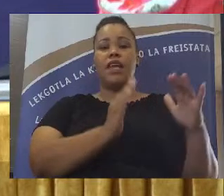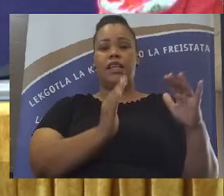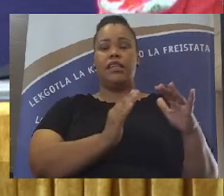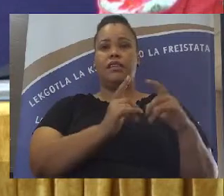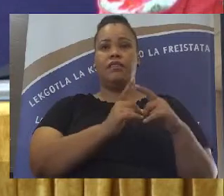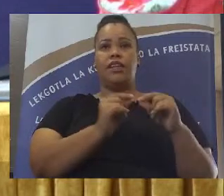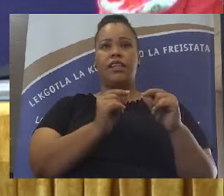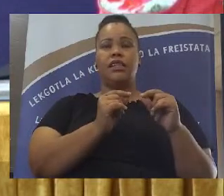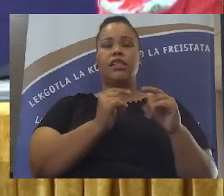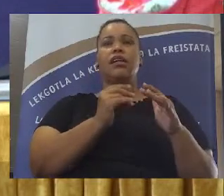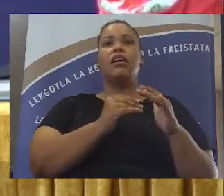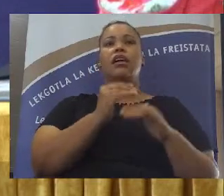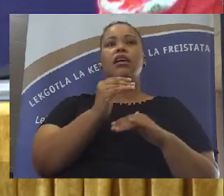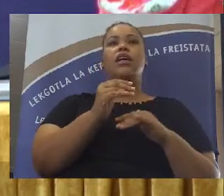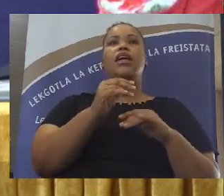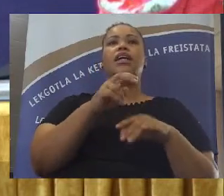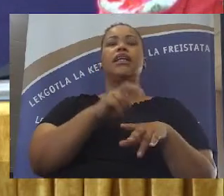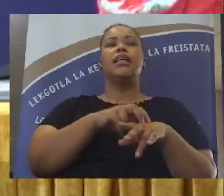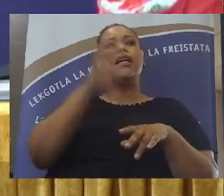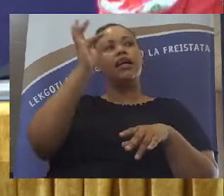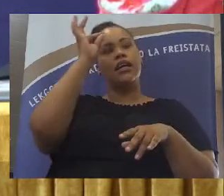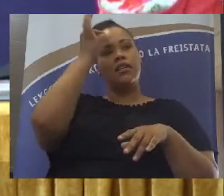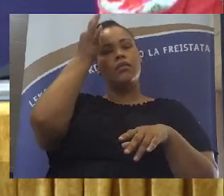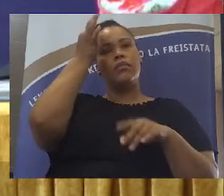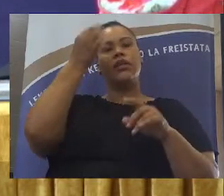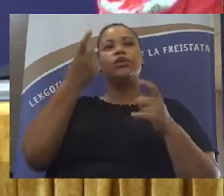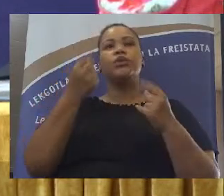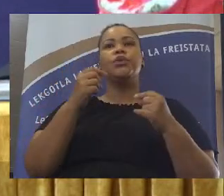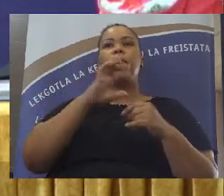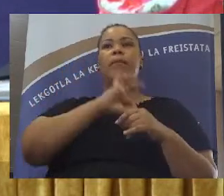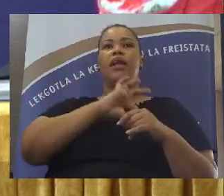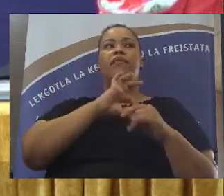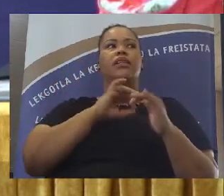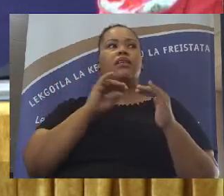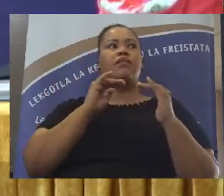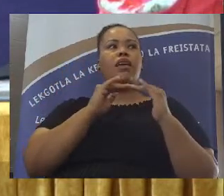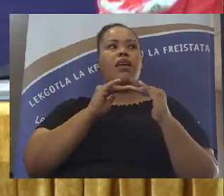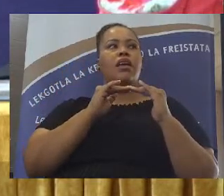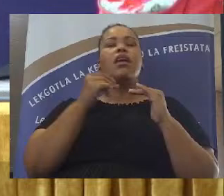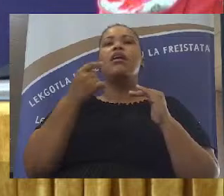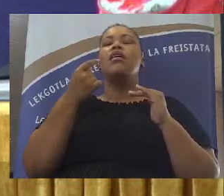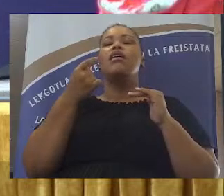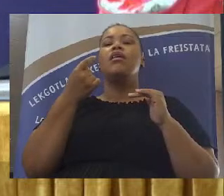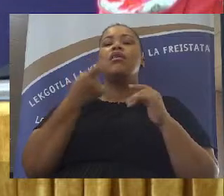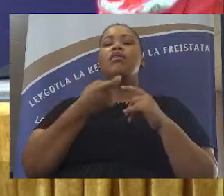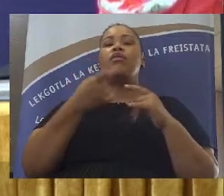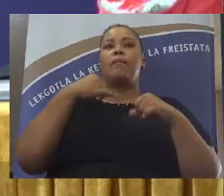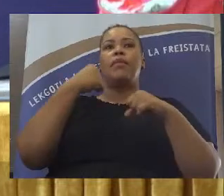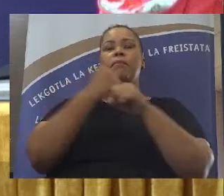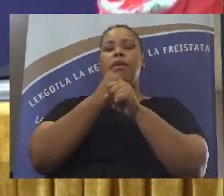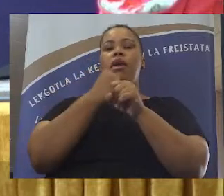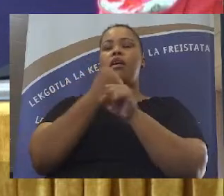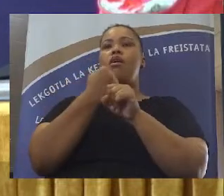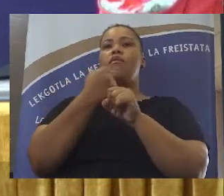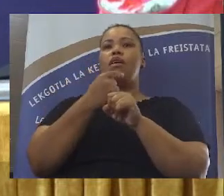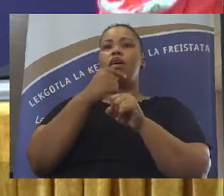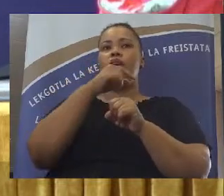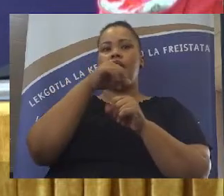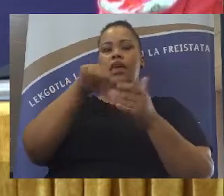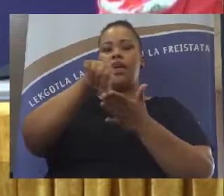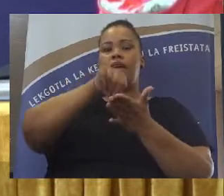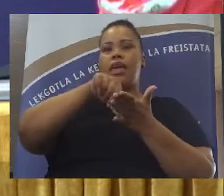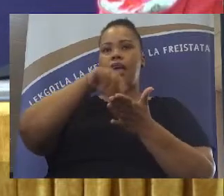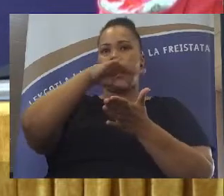the need for the state to derive a fair share of benefits from the production of its petroleum resources,